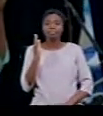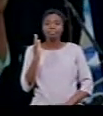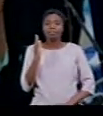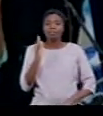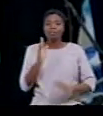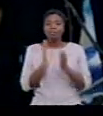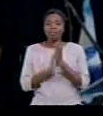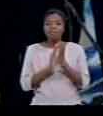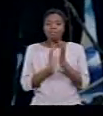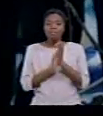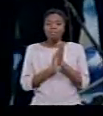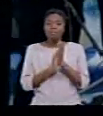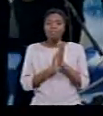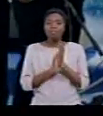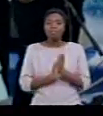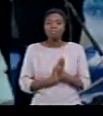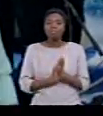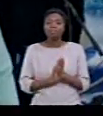the glory of God.